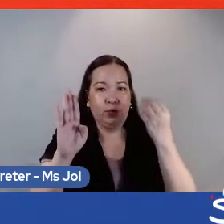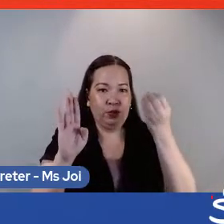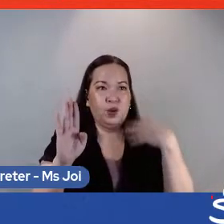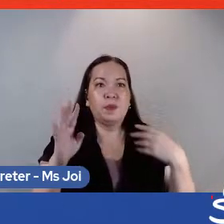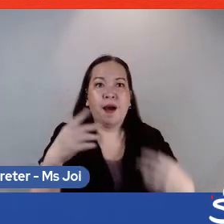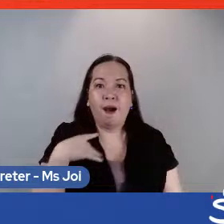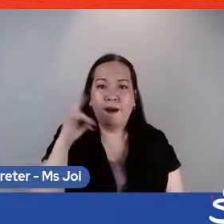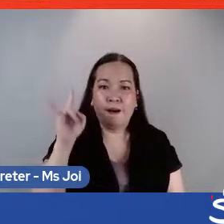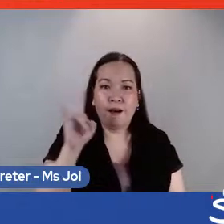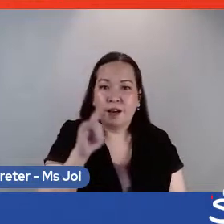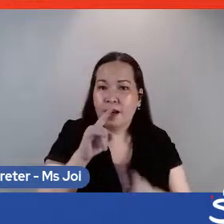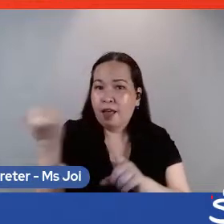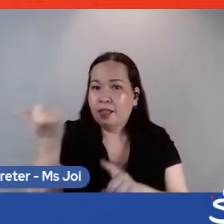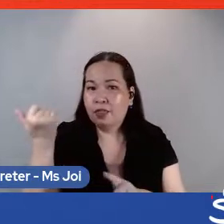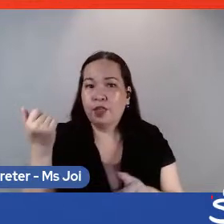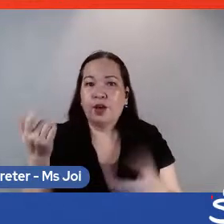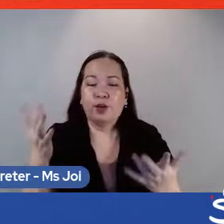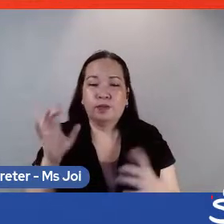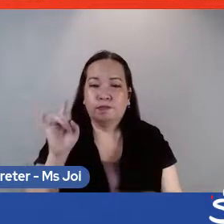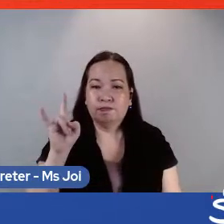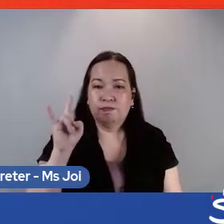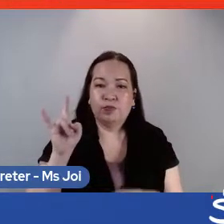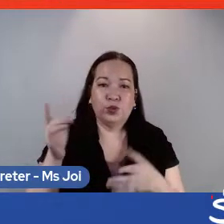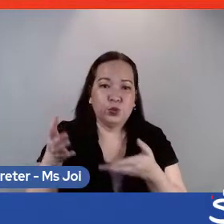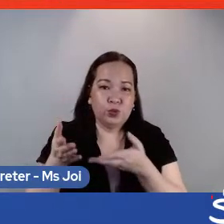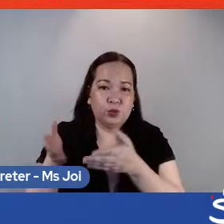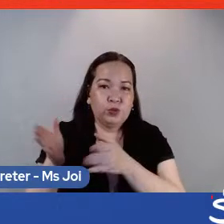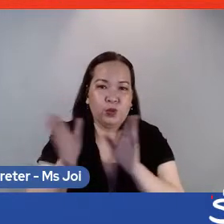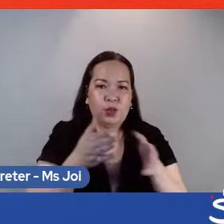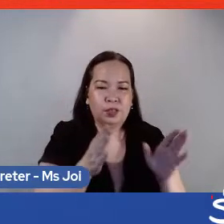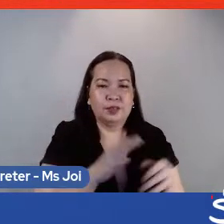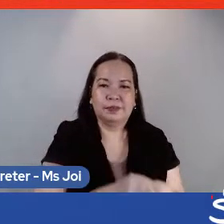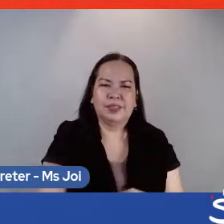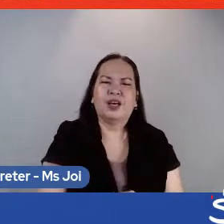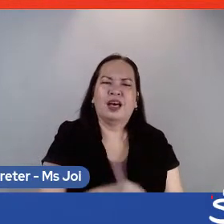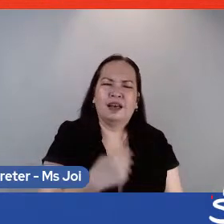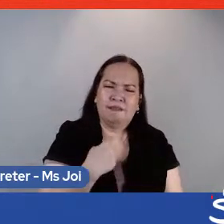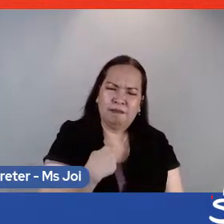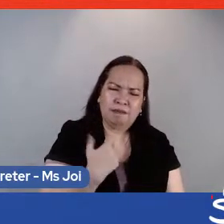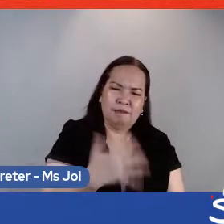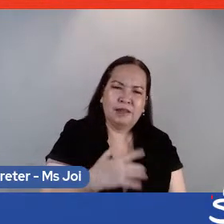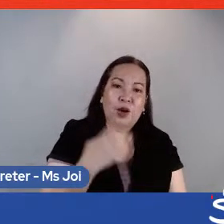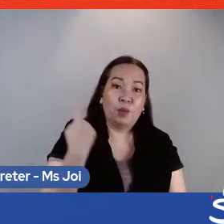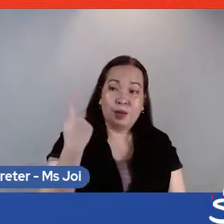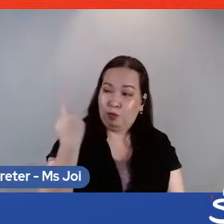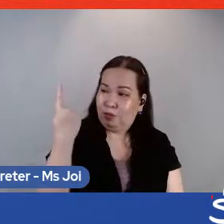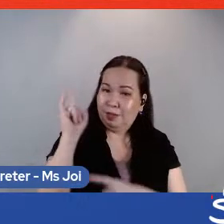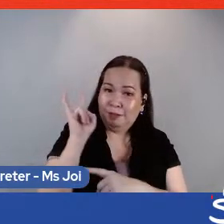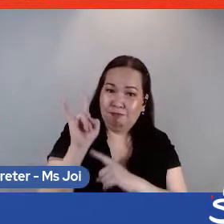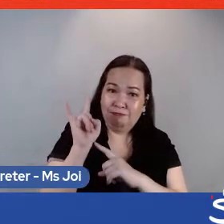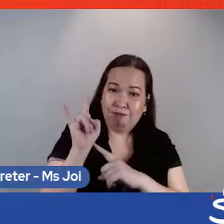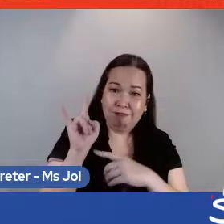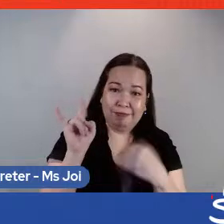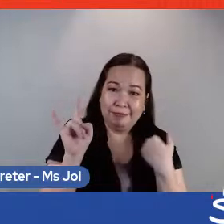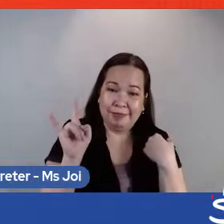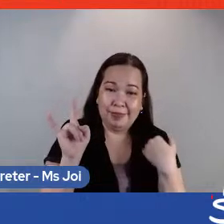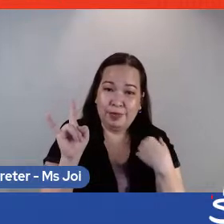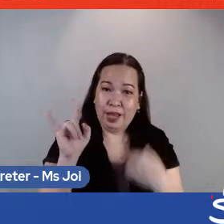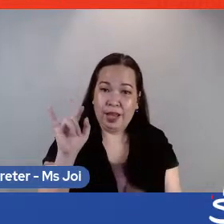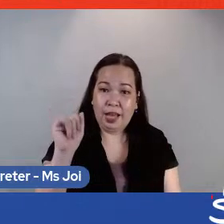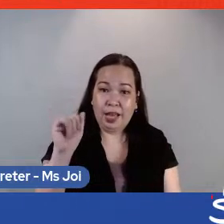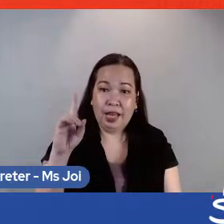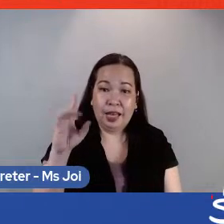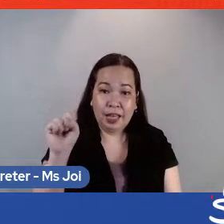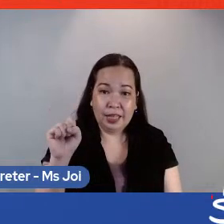in various social media platforms. And then that's just also advertising, right? When we talk about online, it's not